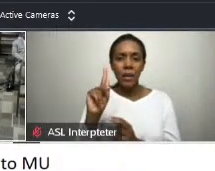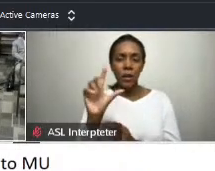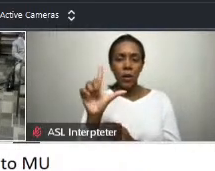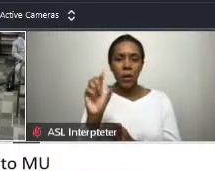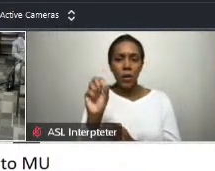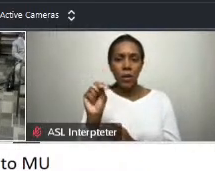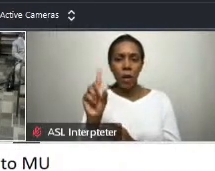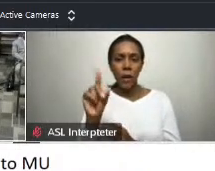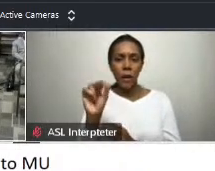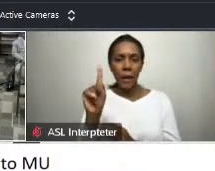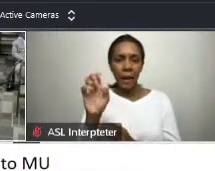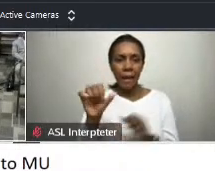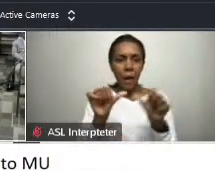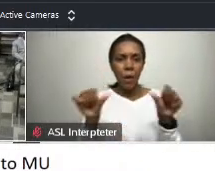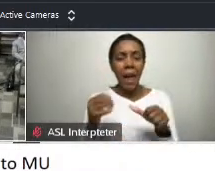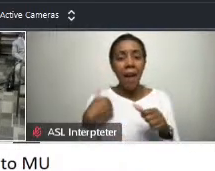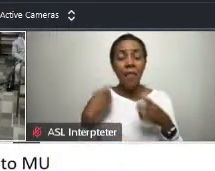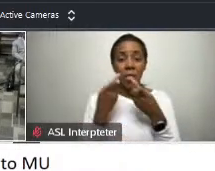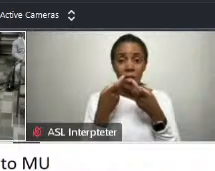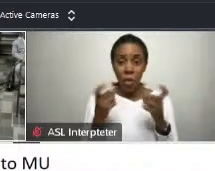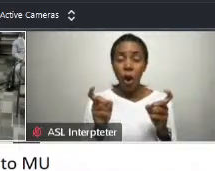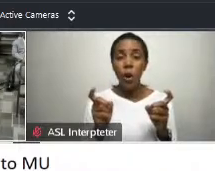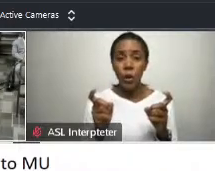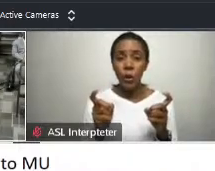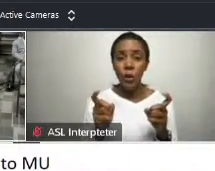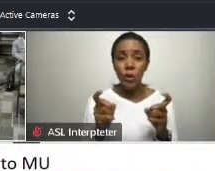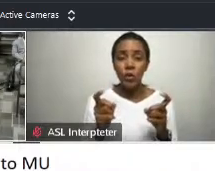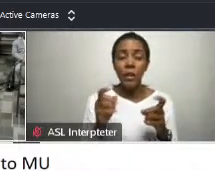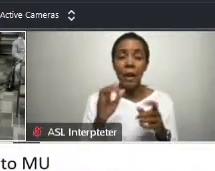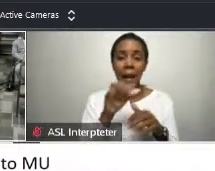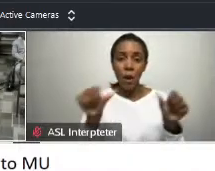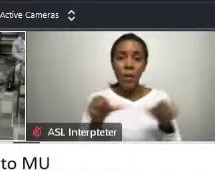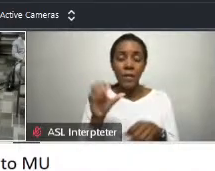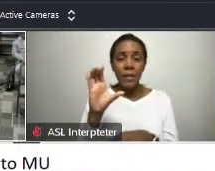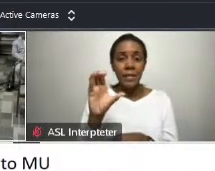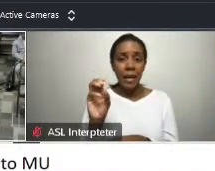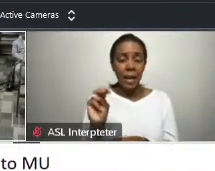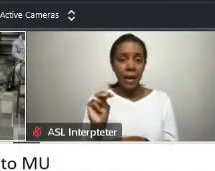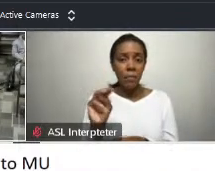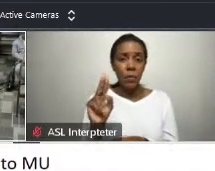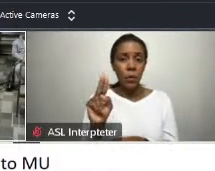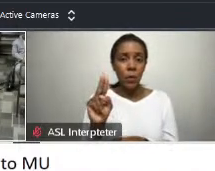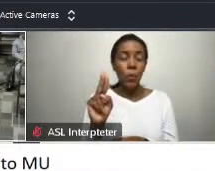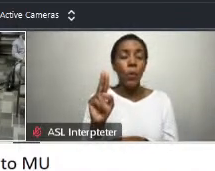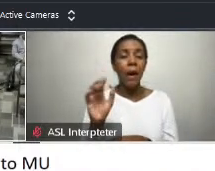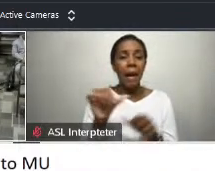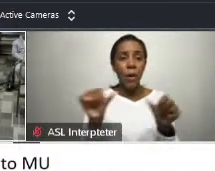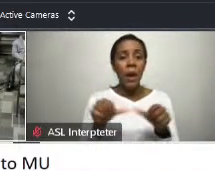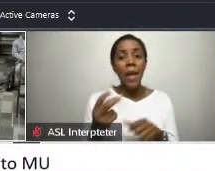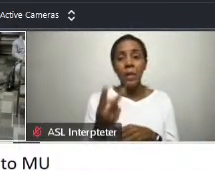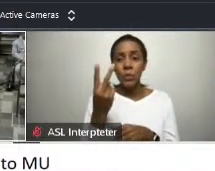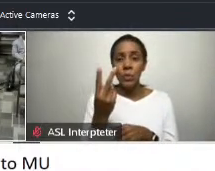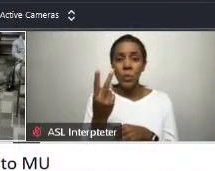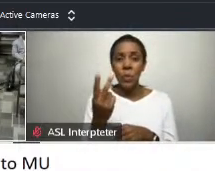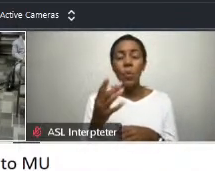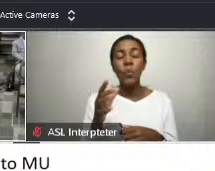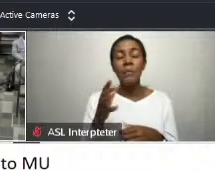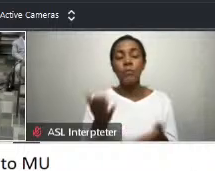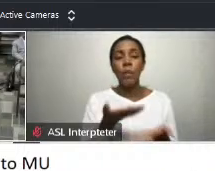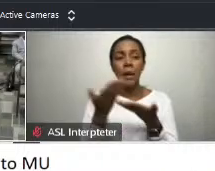of CMU3 area with two anchors. The two anchors we would recommend rezoning to MU, and then the remaining